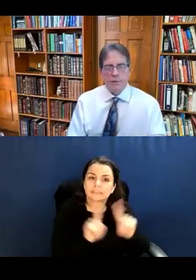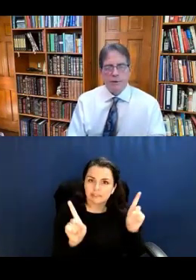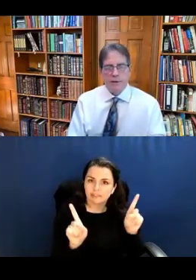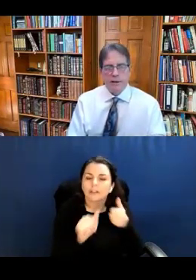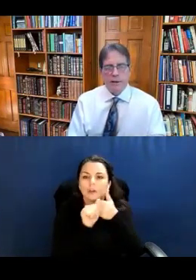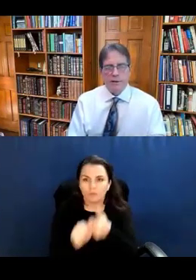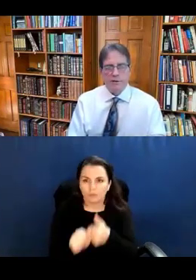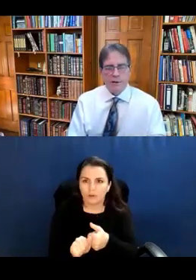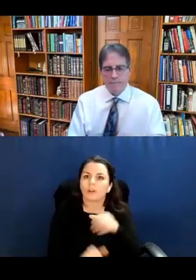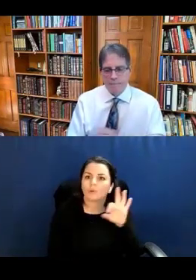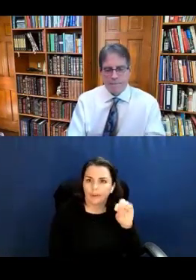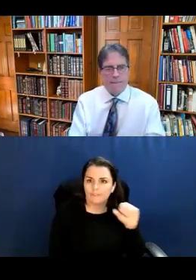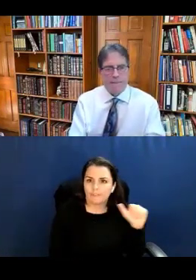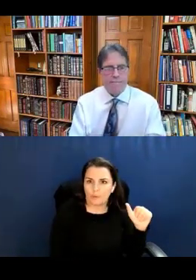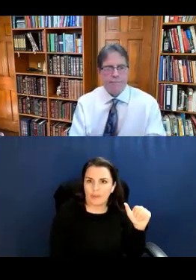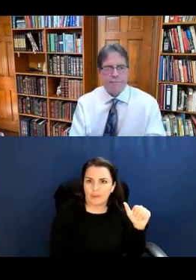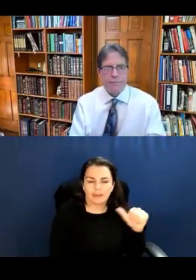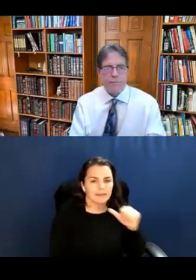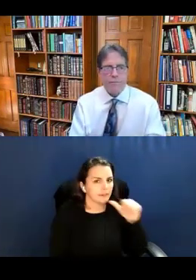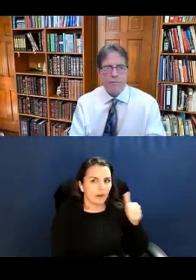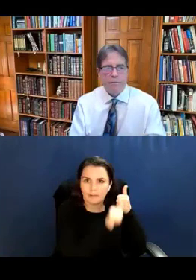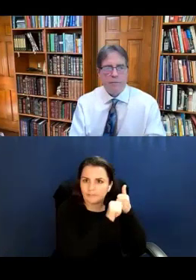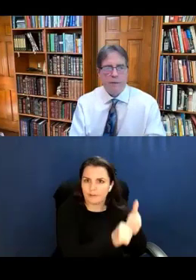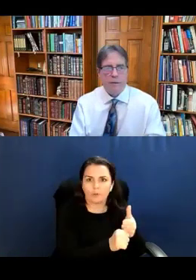funding opportunity instead.